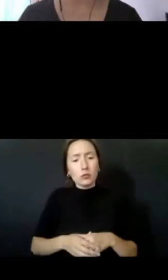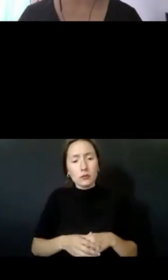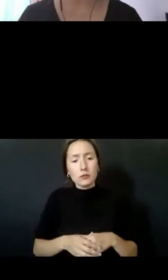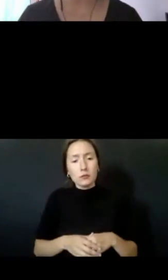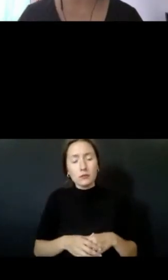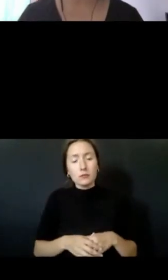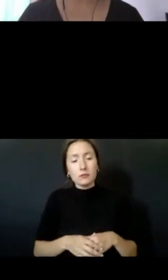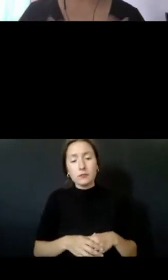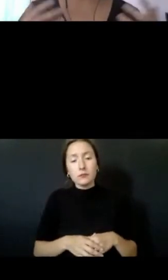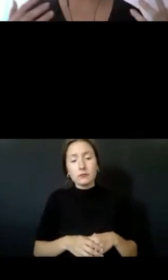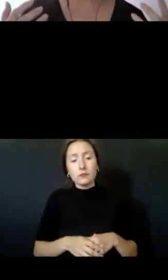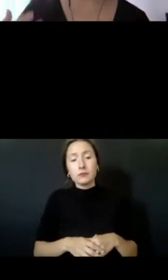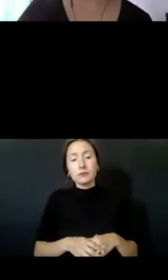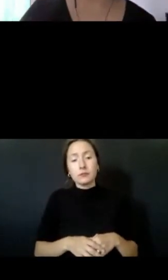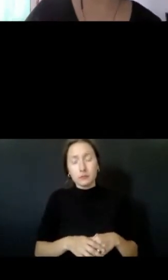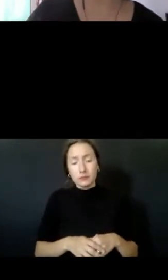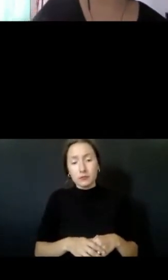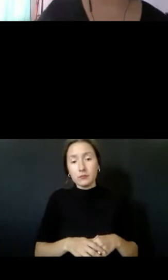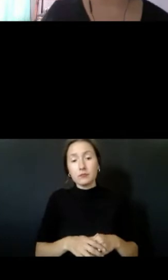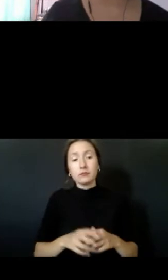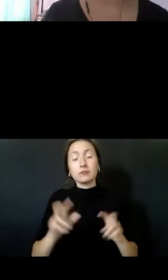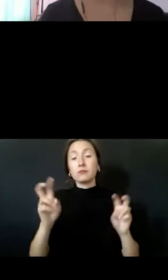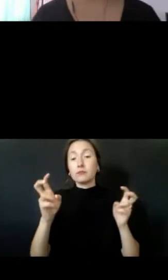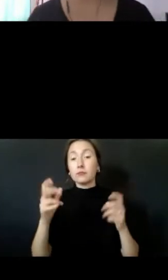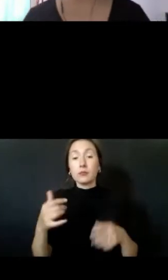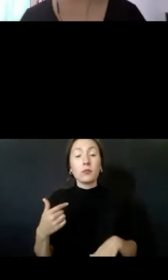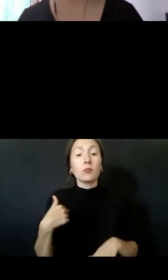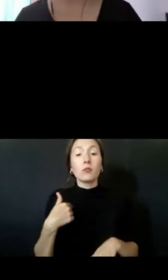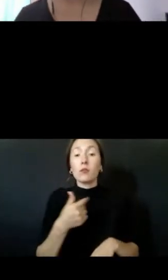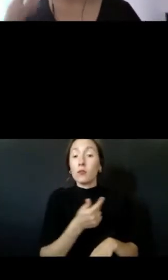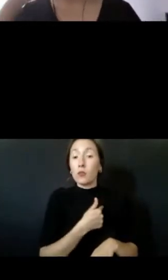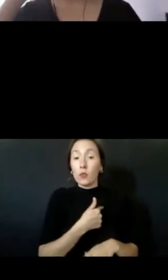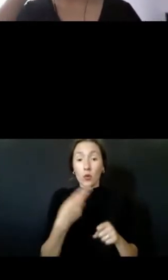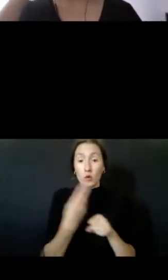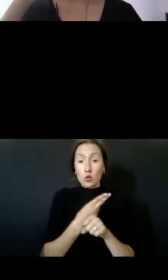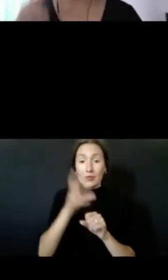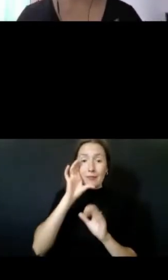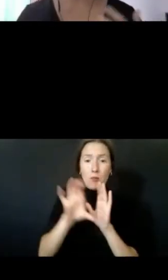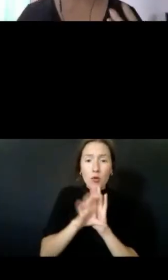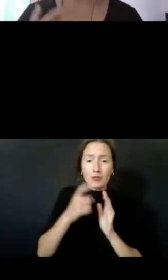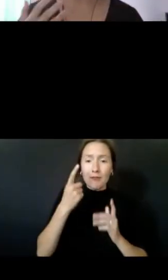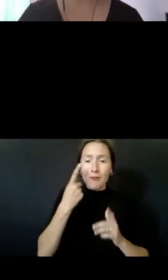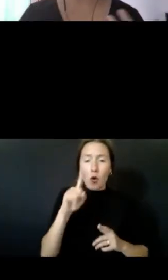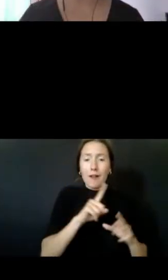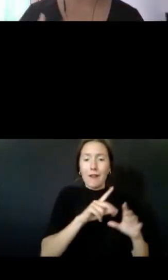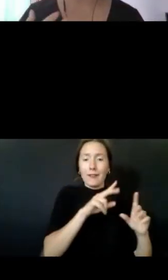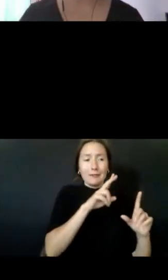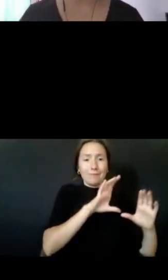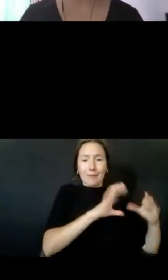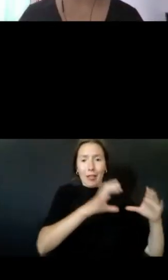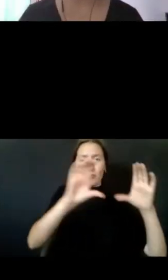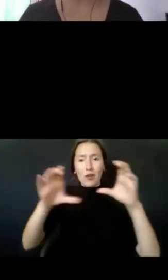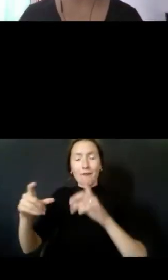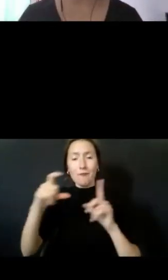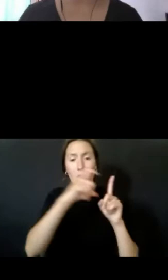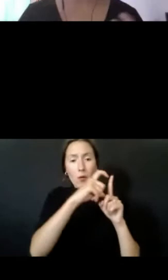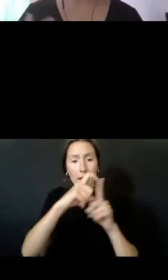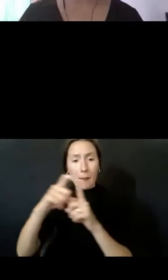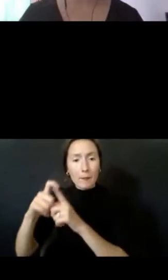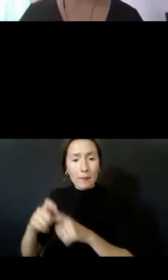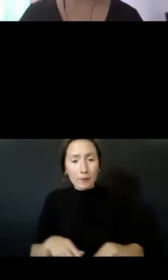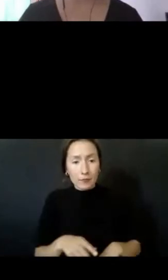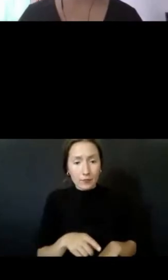it. It's basically how we become resourceful and knowledgeable learners. So to do this, we do things like